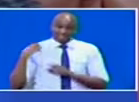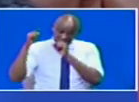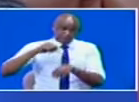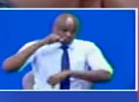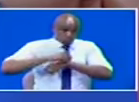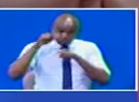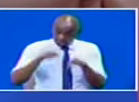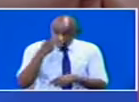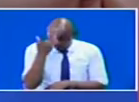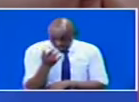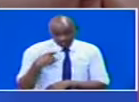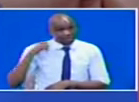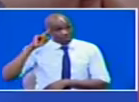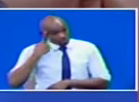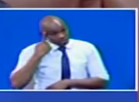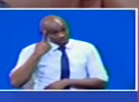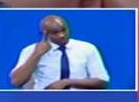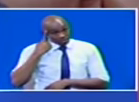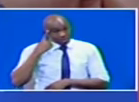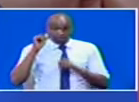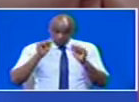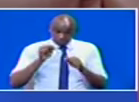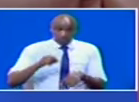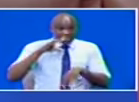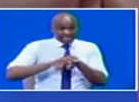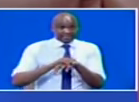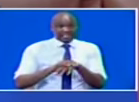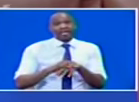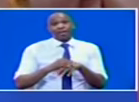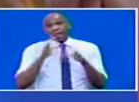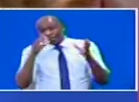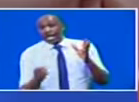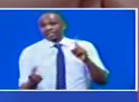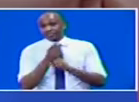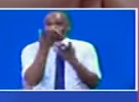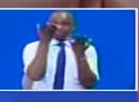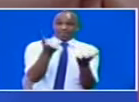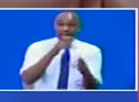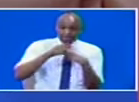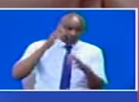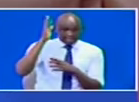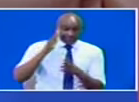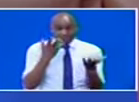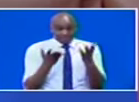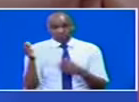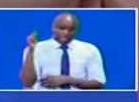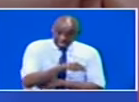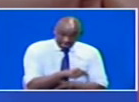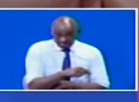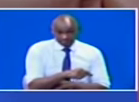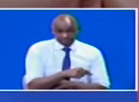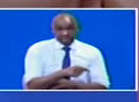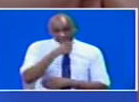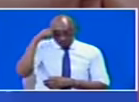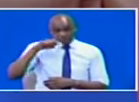today because I thought I would get any development on the lecturer's strike, because my